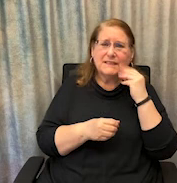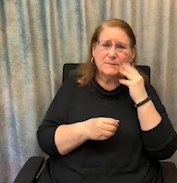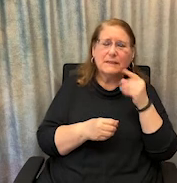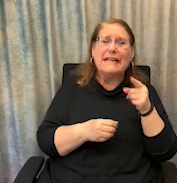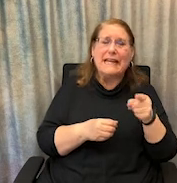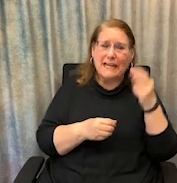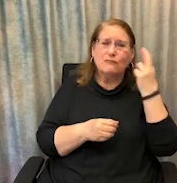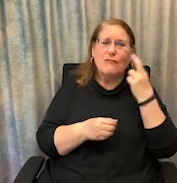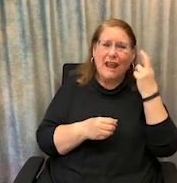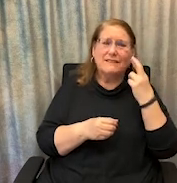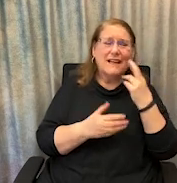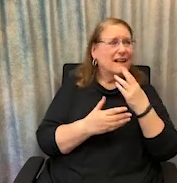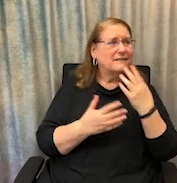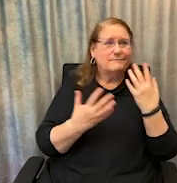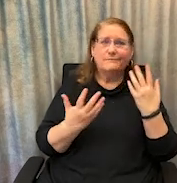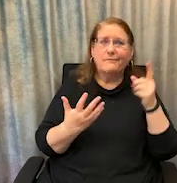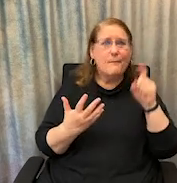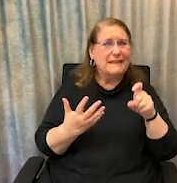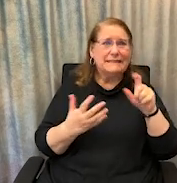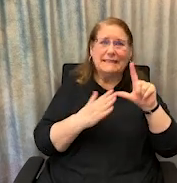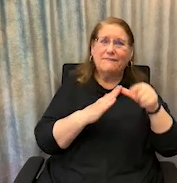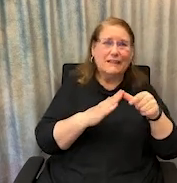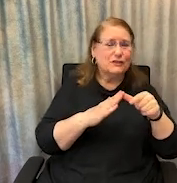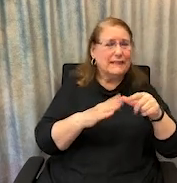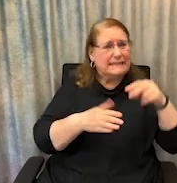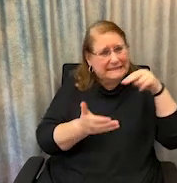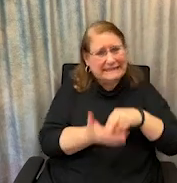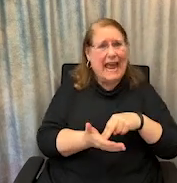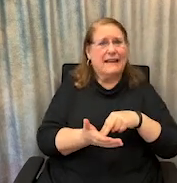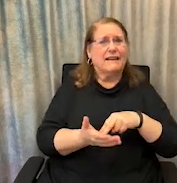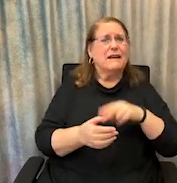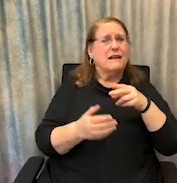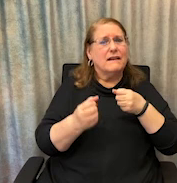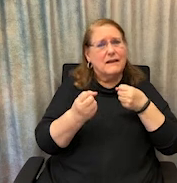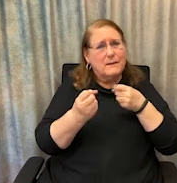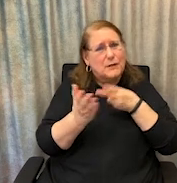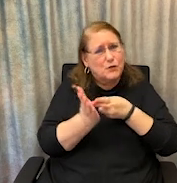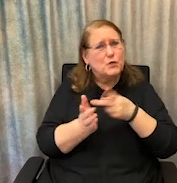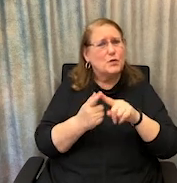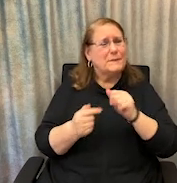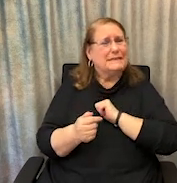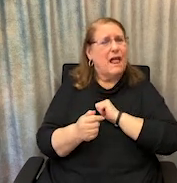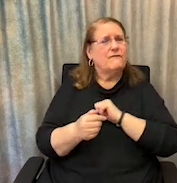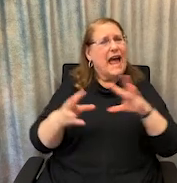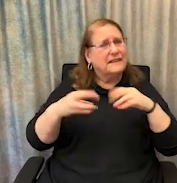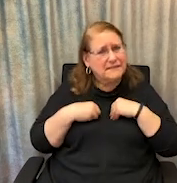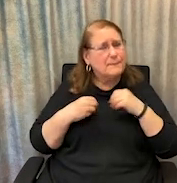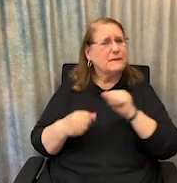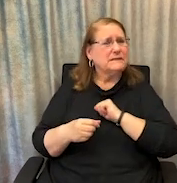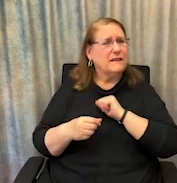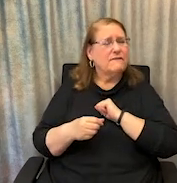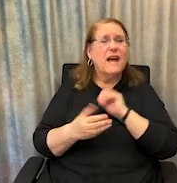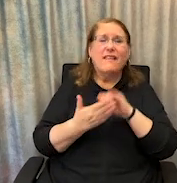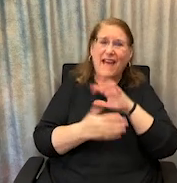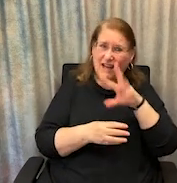that at some point in life, he has to stand by himself, find himself, be true to himself, and to accept himself. And this